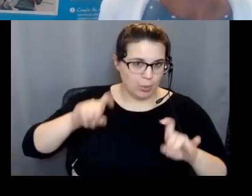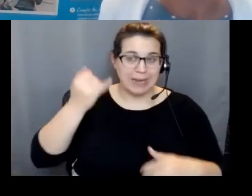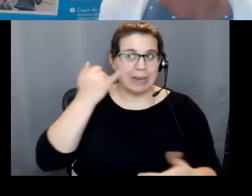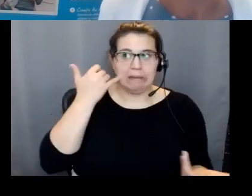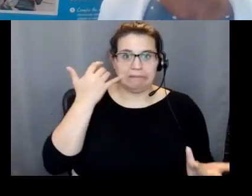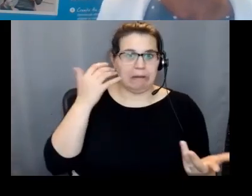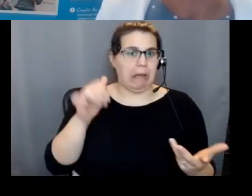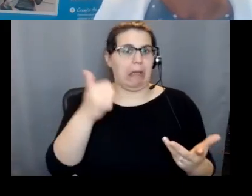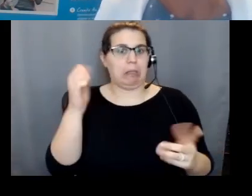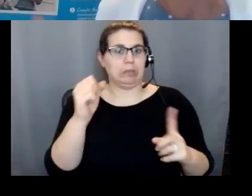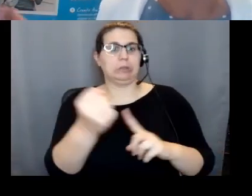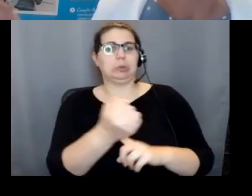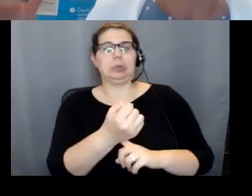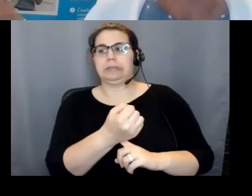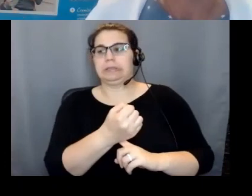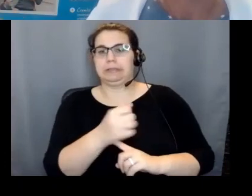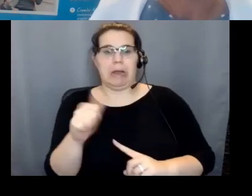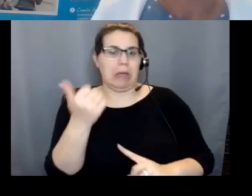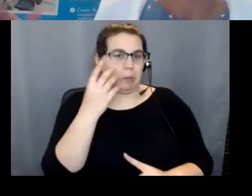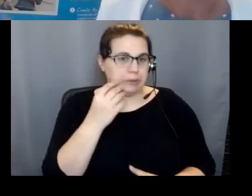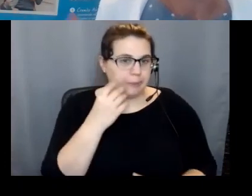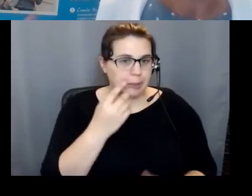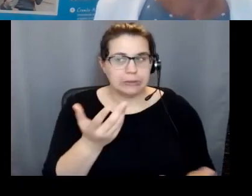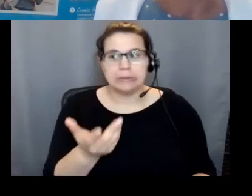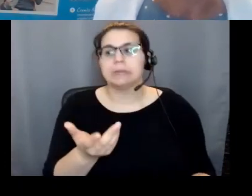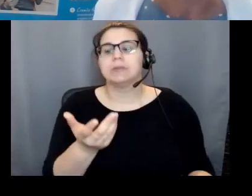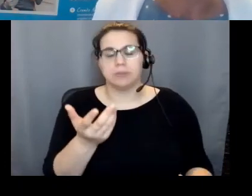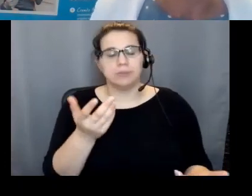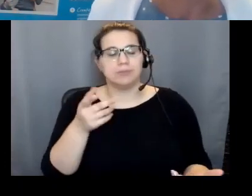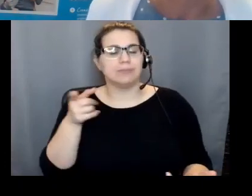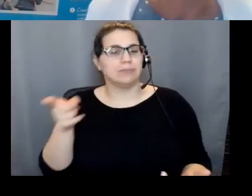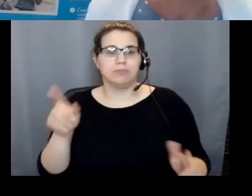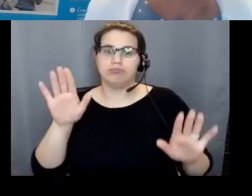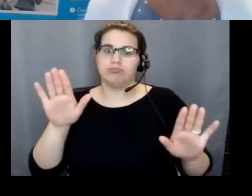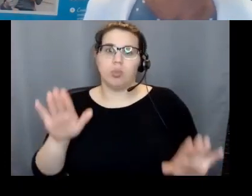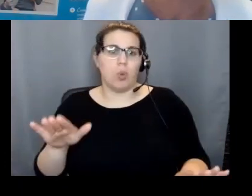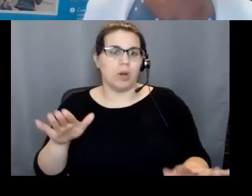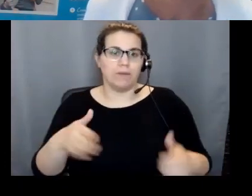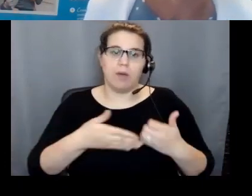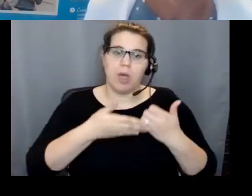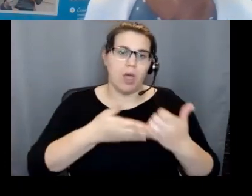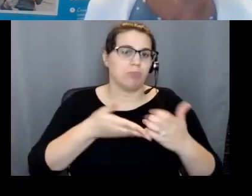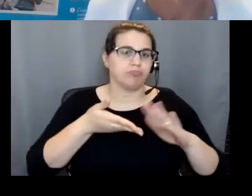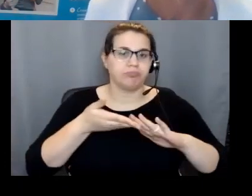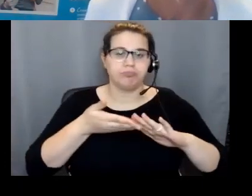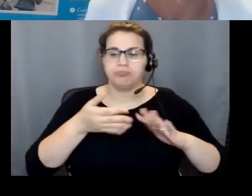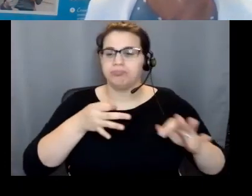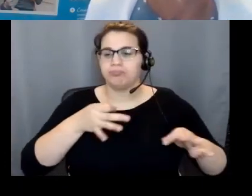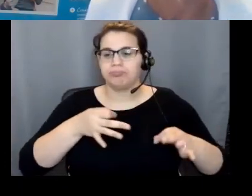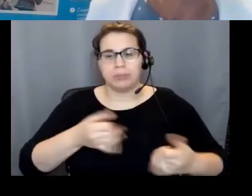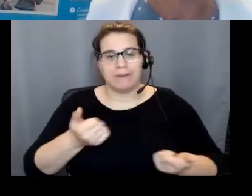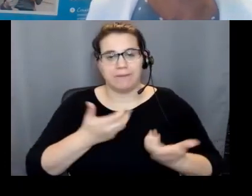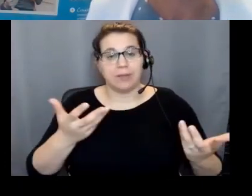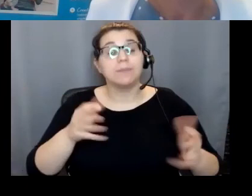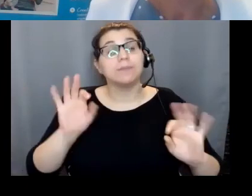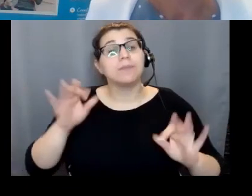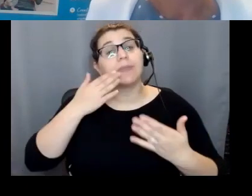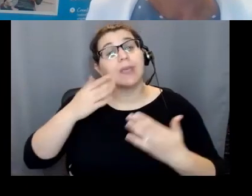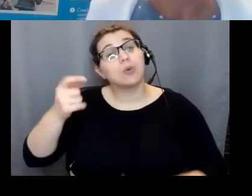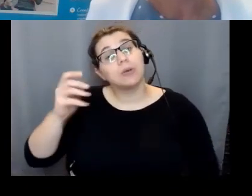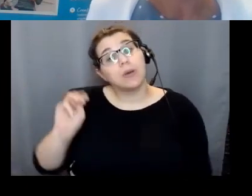extenuating circumstances that kind of, with Stable, he's great to help facilitate those. So again, thanks so much,